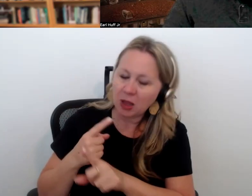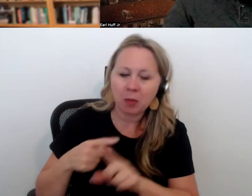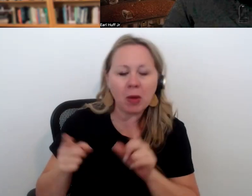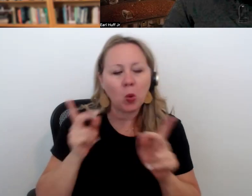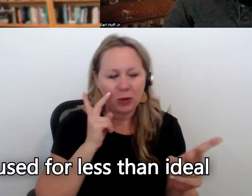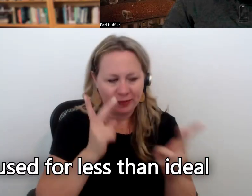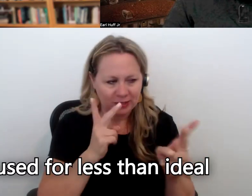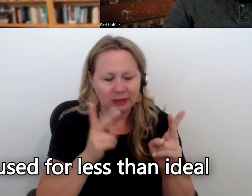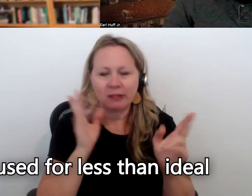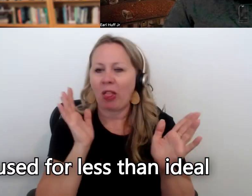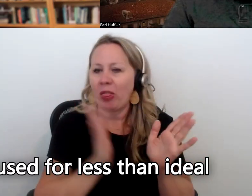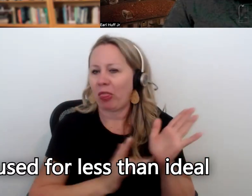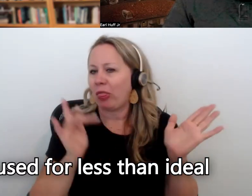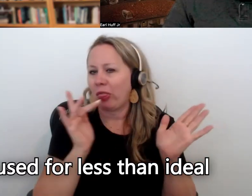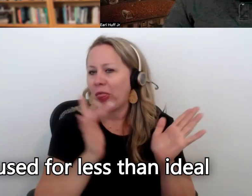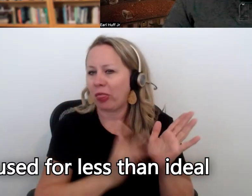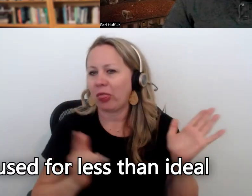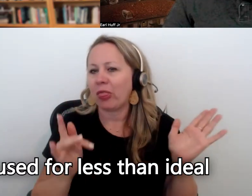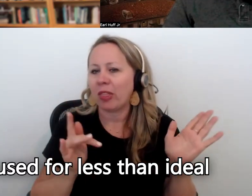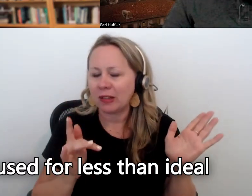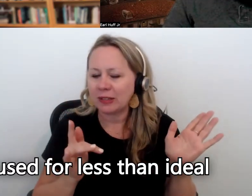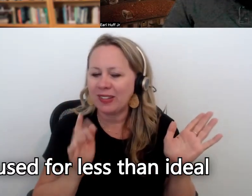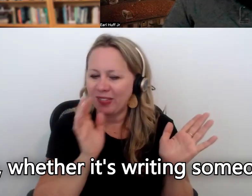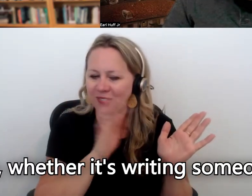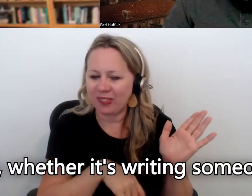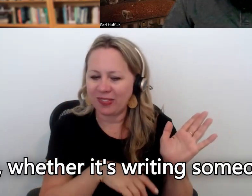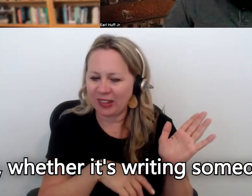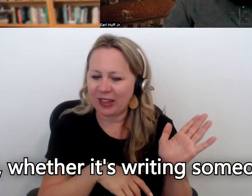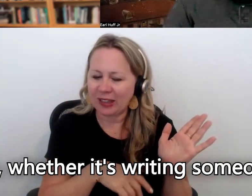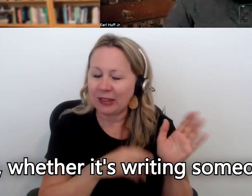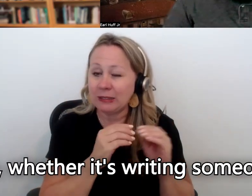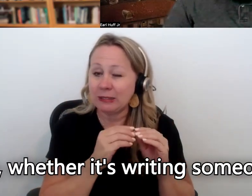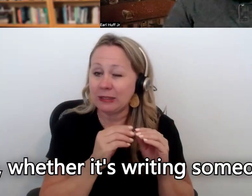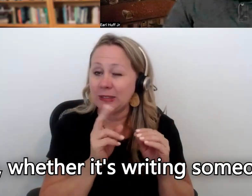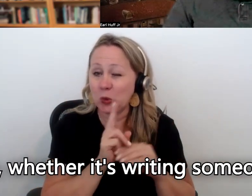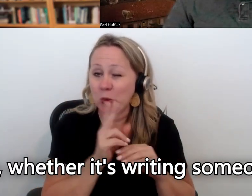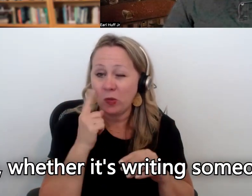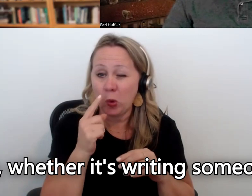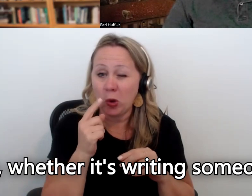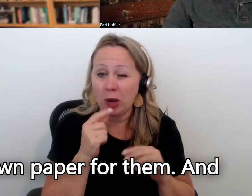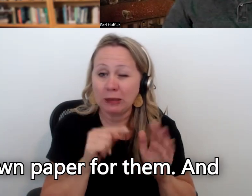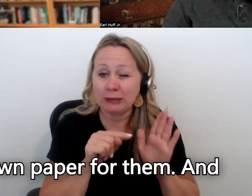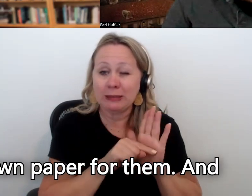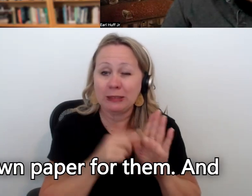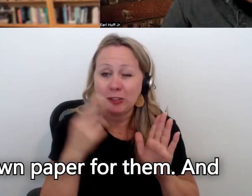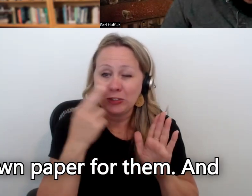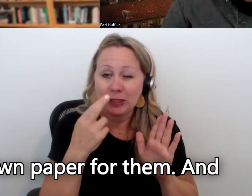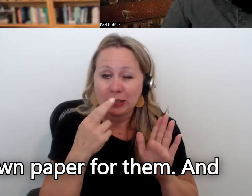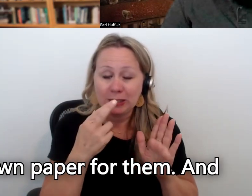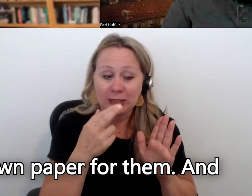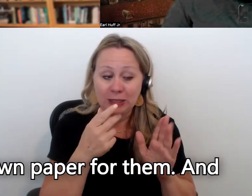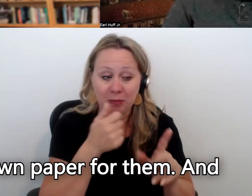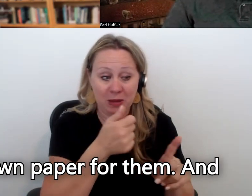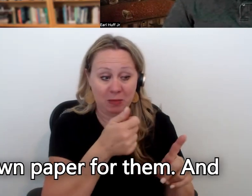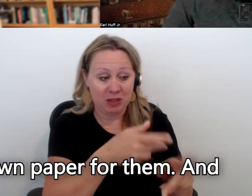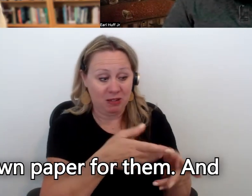misused, used for less than ideal purposes, whether it's writing someone's own paper for